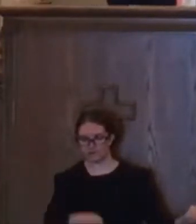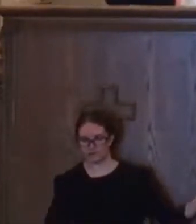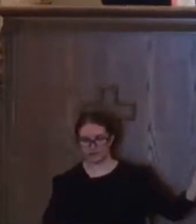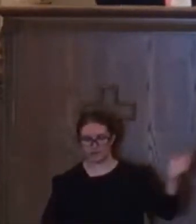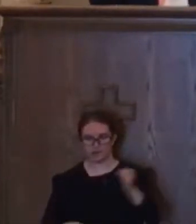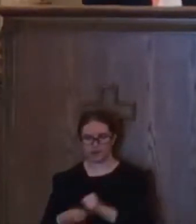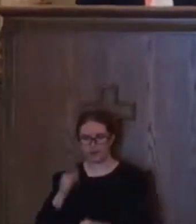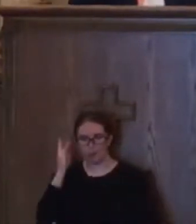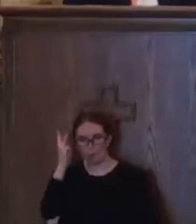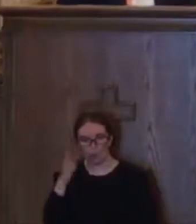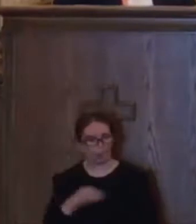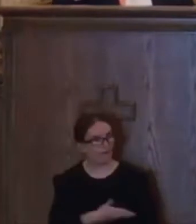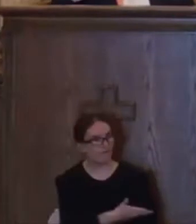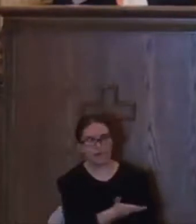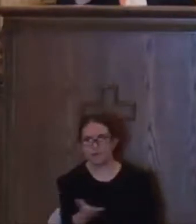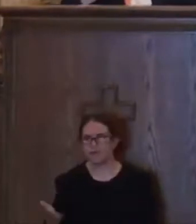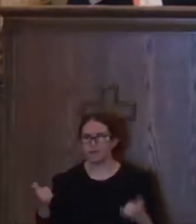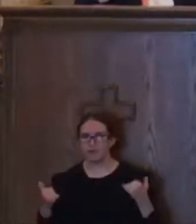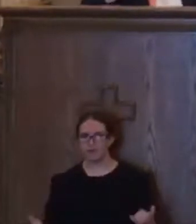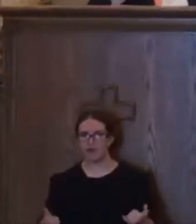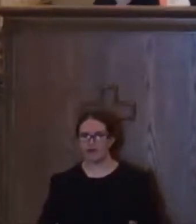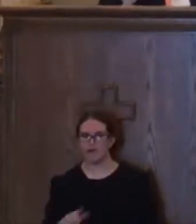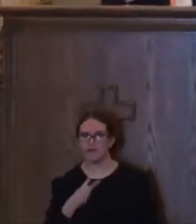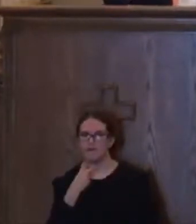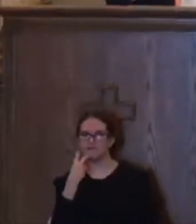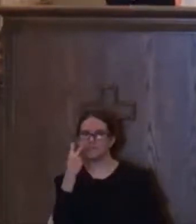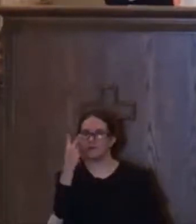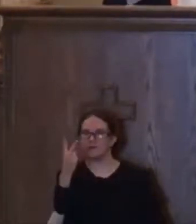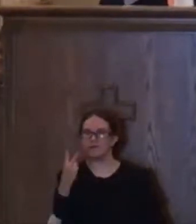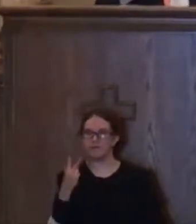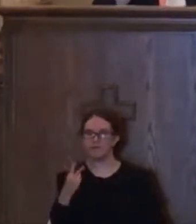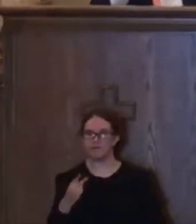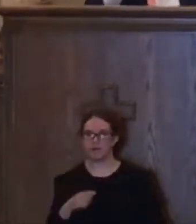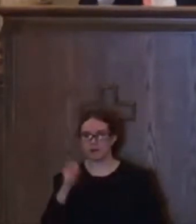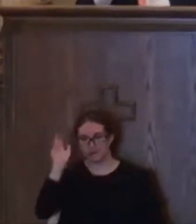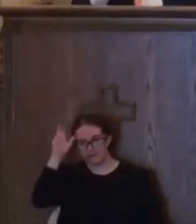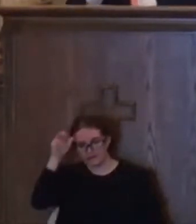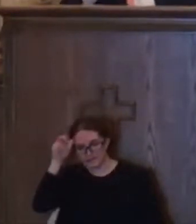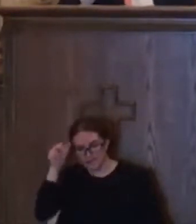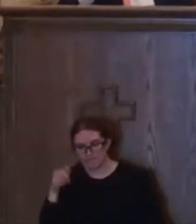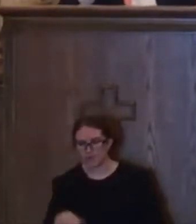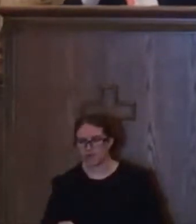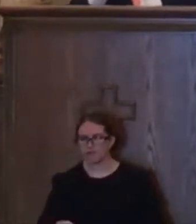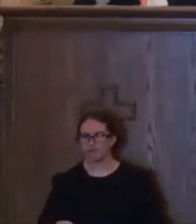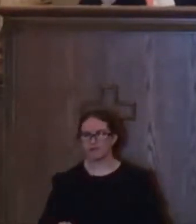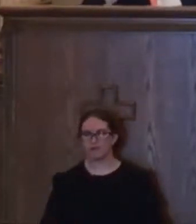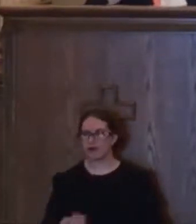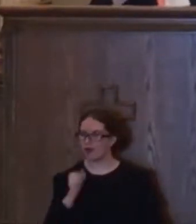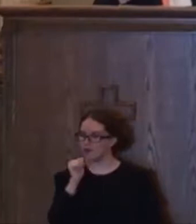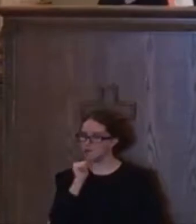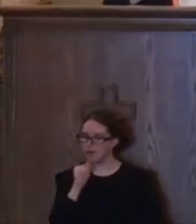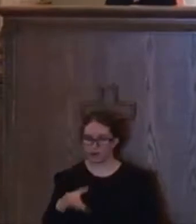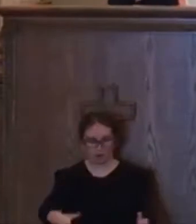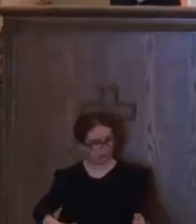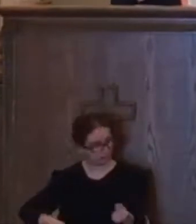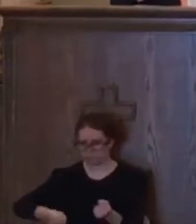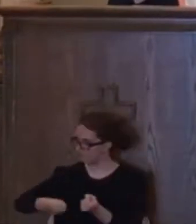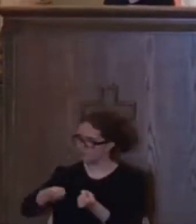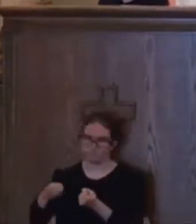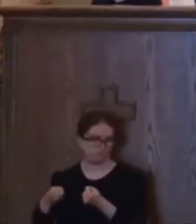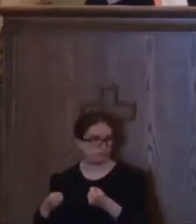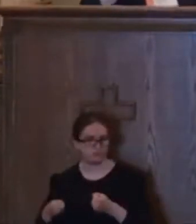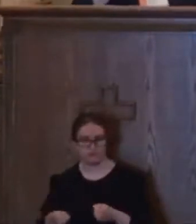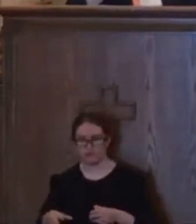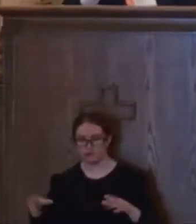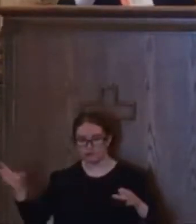I wonder if anybody right now can lift up your voice and you can let the devil know that he's not going to pull you out and he's